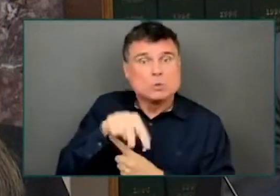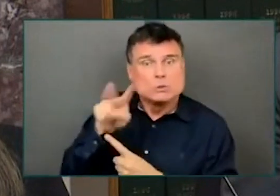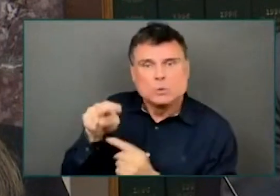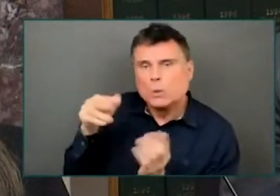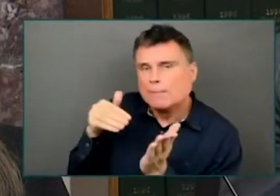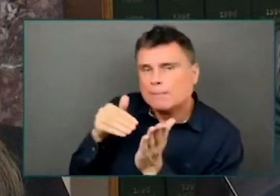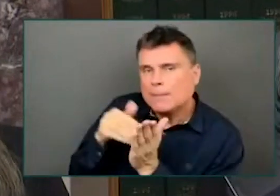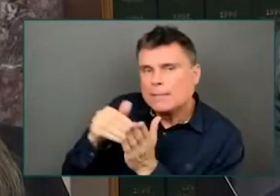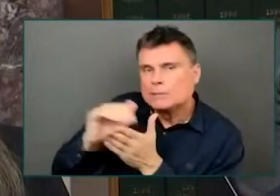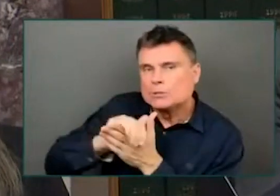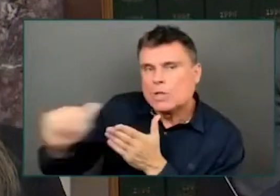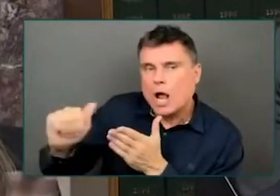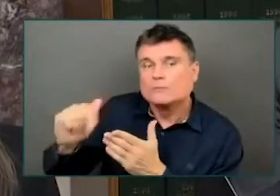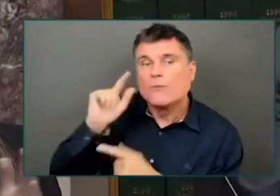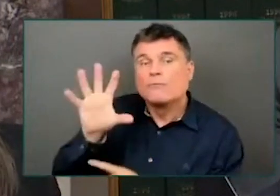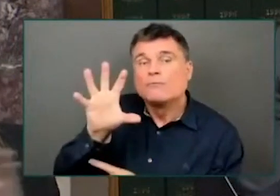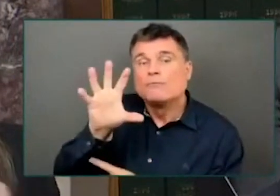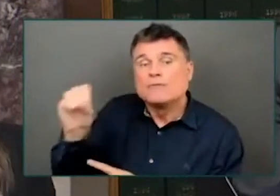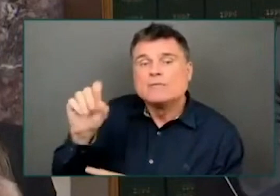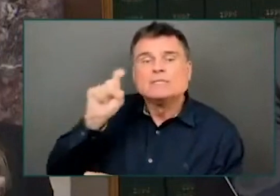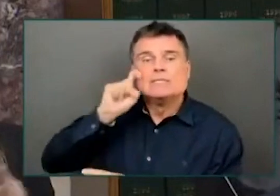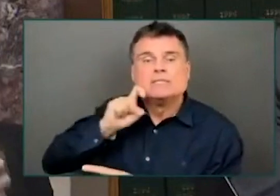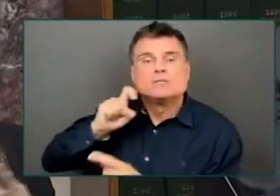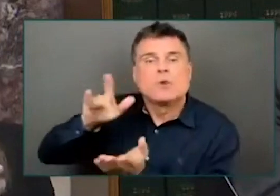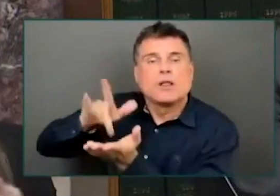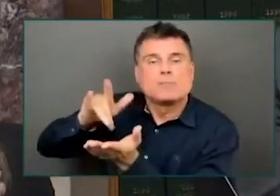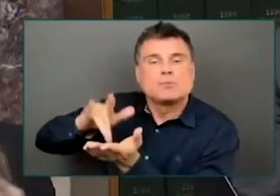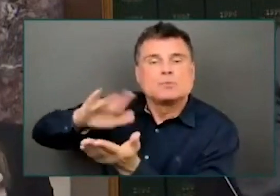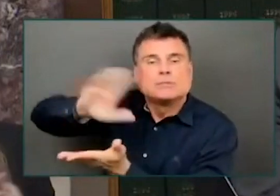assault service centres here in British Columbia.